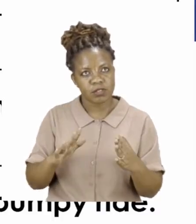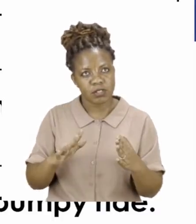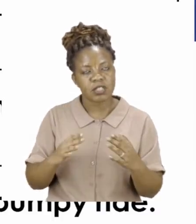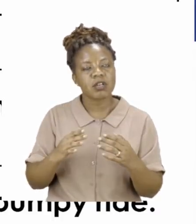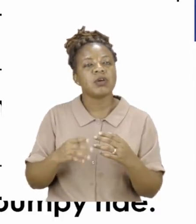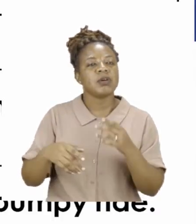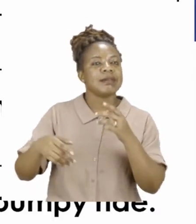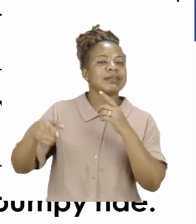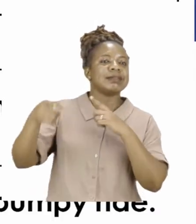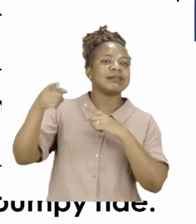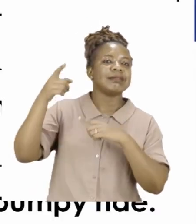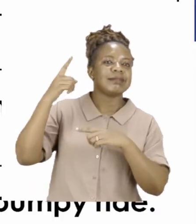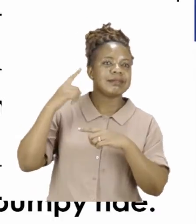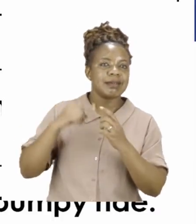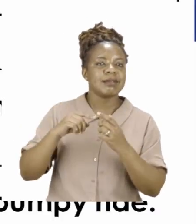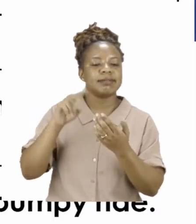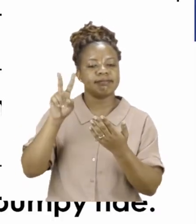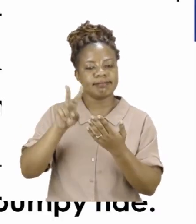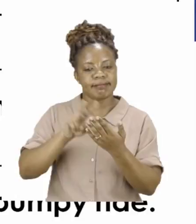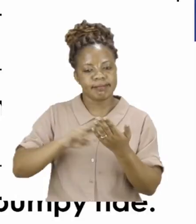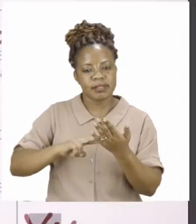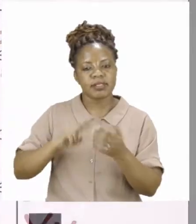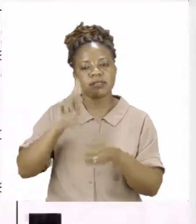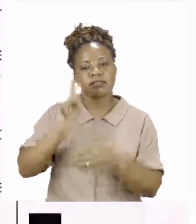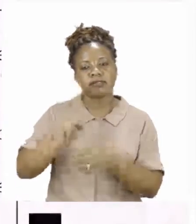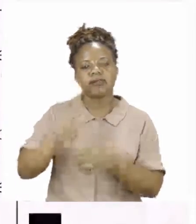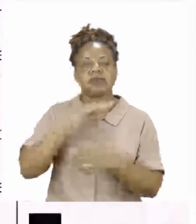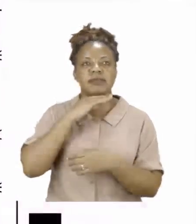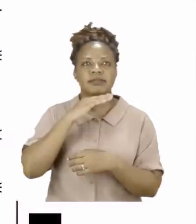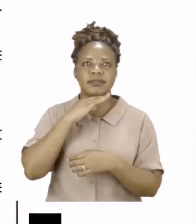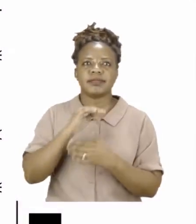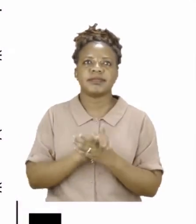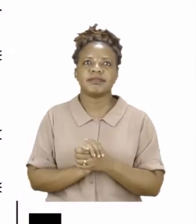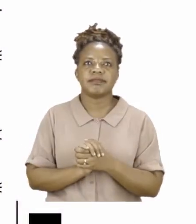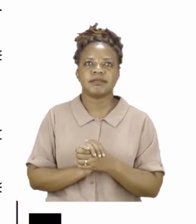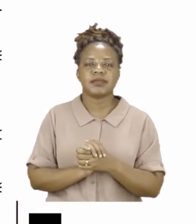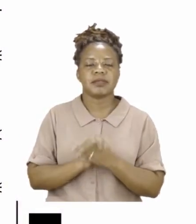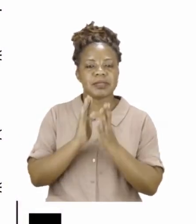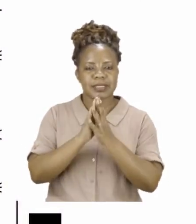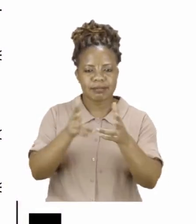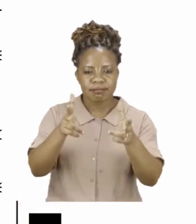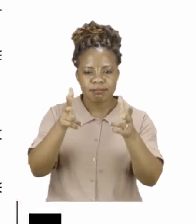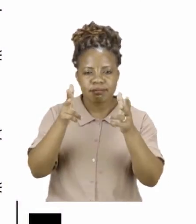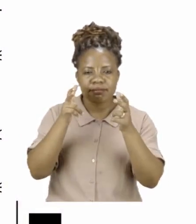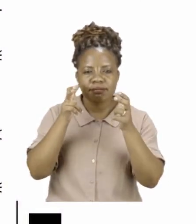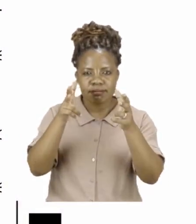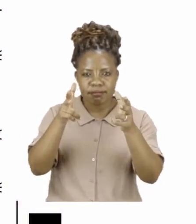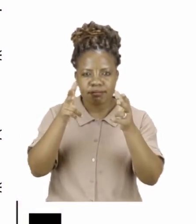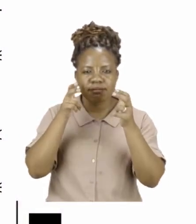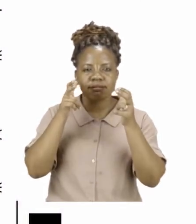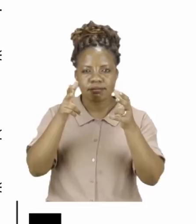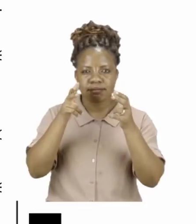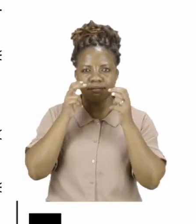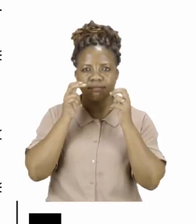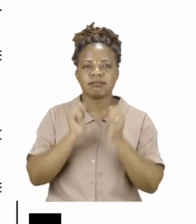comprehension a second time to try and find the answers. So keep your ears wide open for those answers.